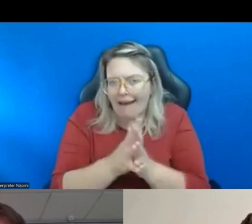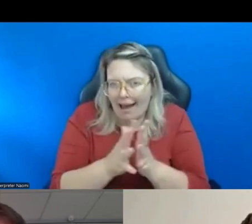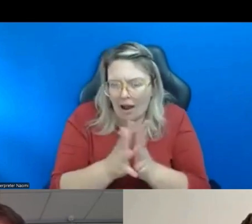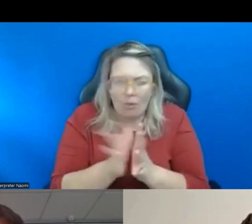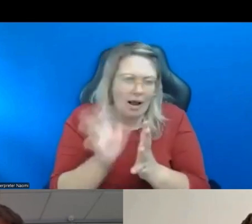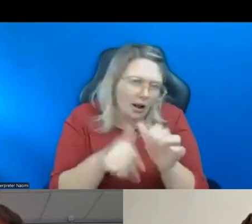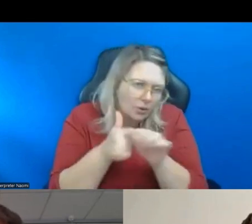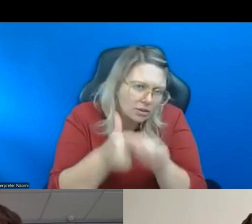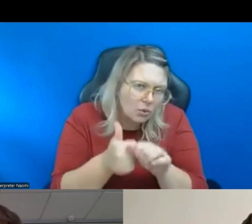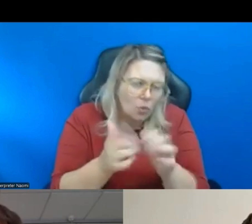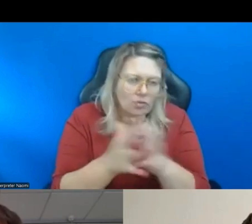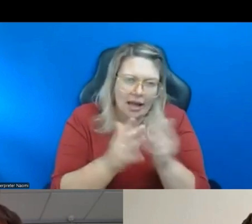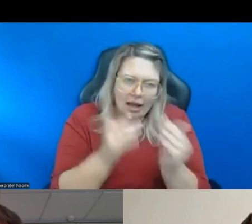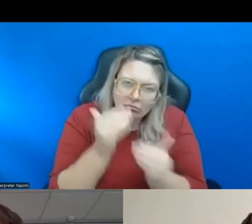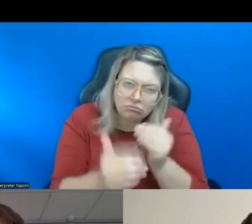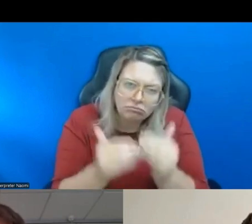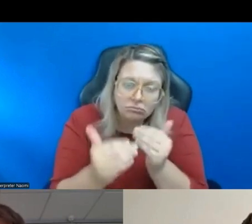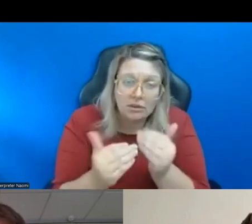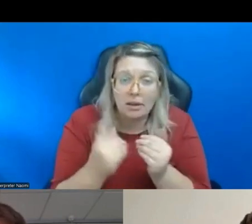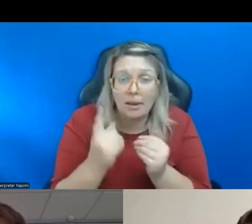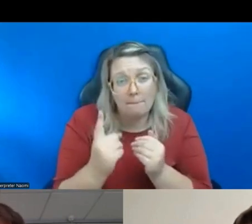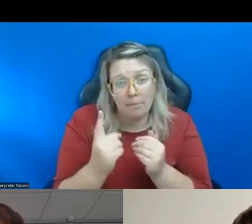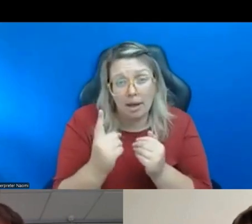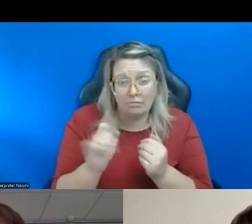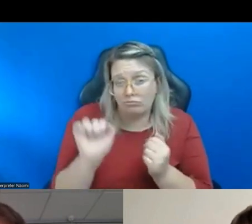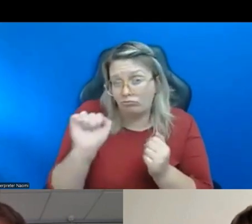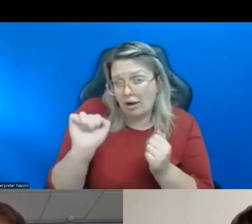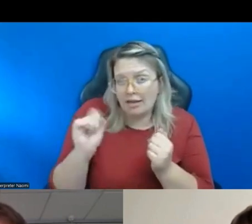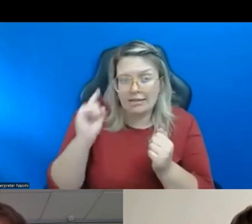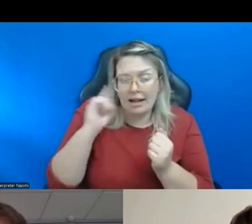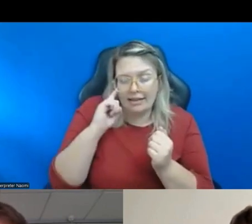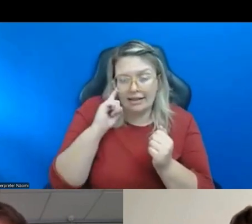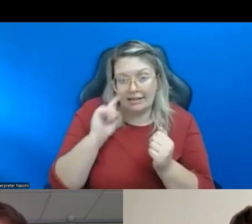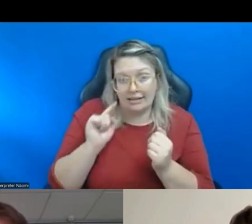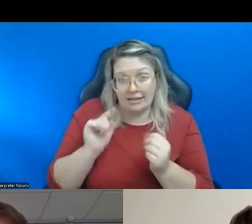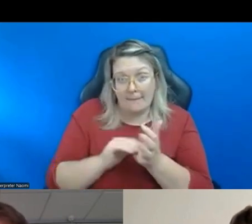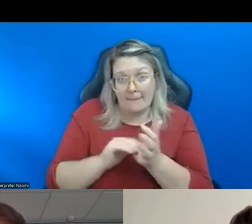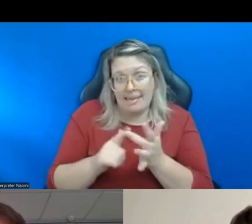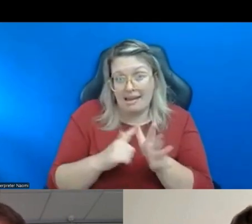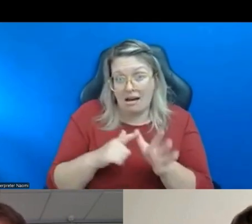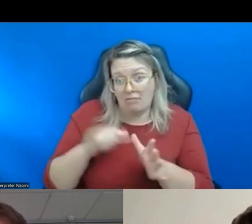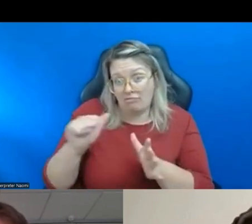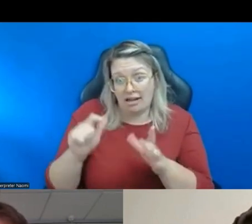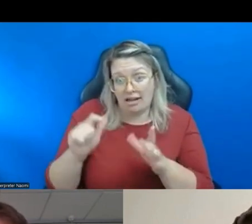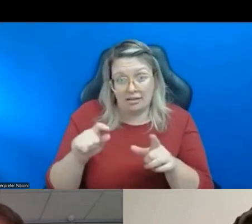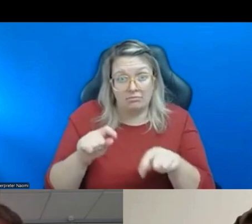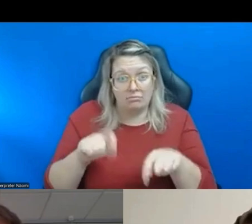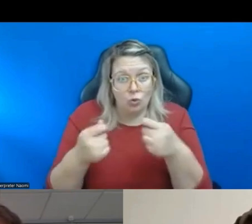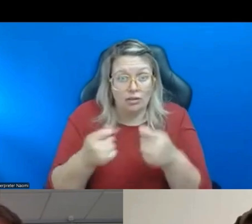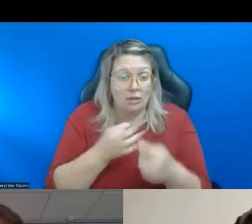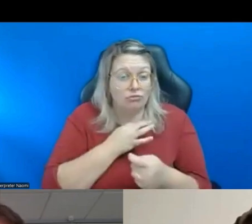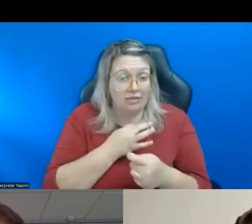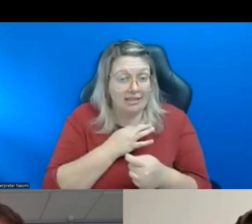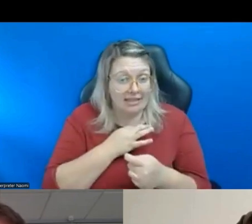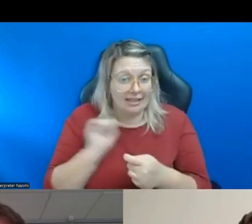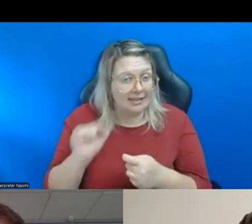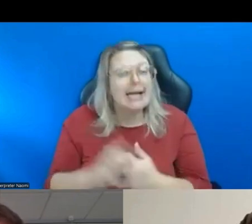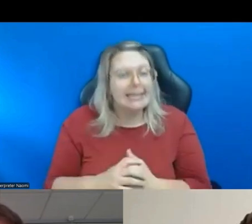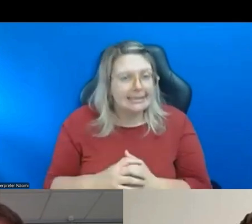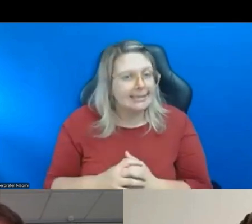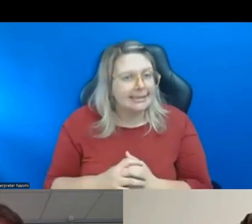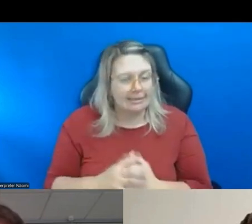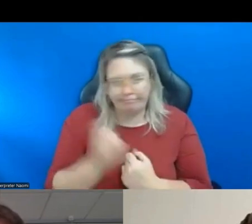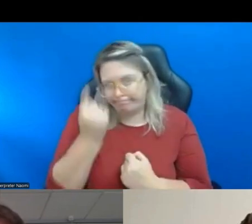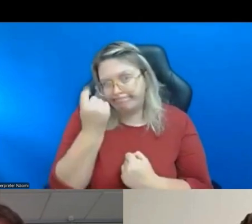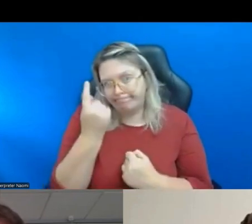go ahead. But absolutely, I think that the risk that you've raised there, Mia, is one that's well understood, and quite a lot of people are talking about, and